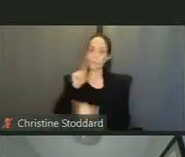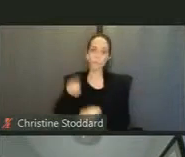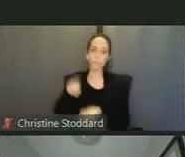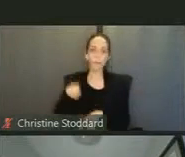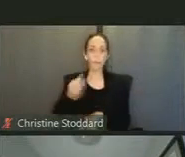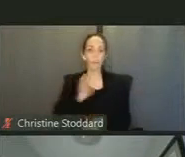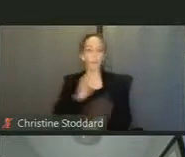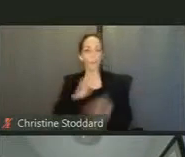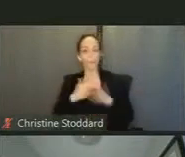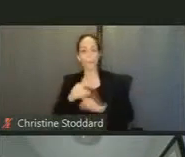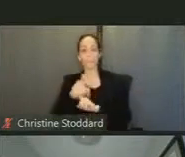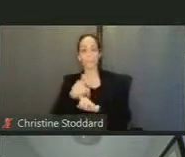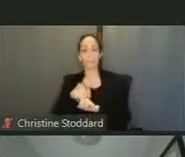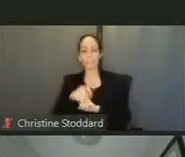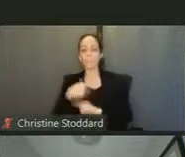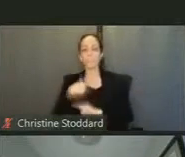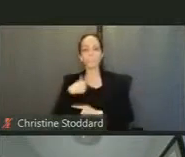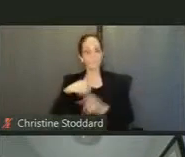communities.